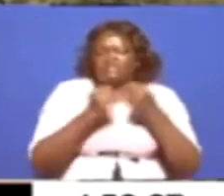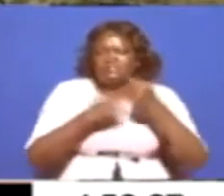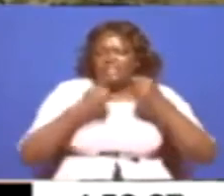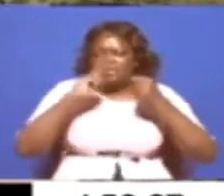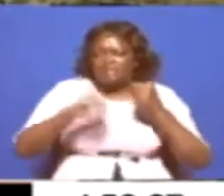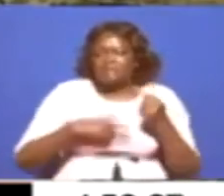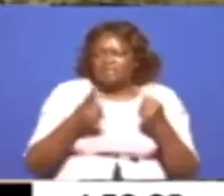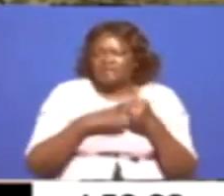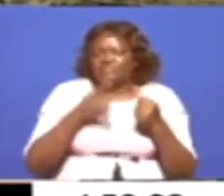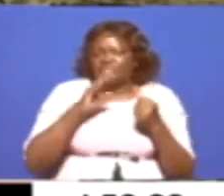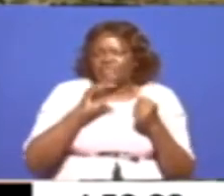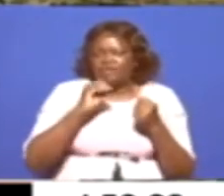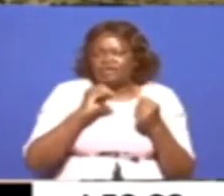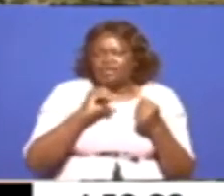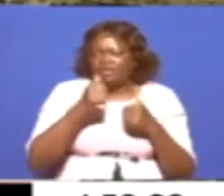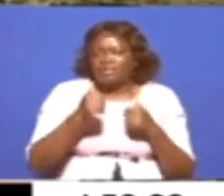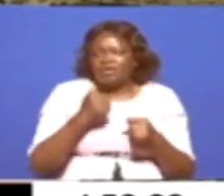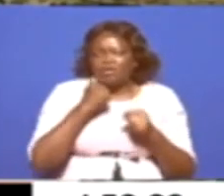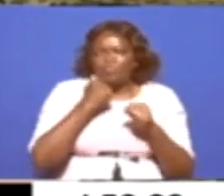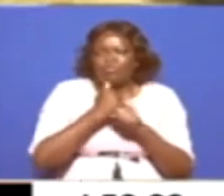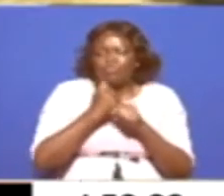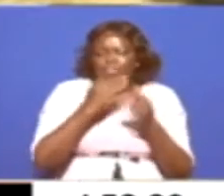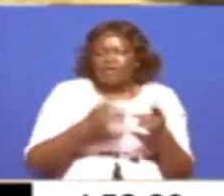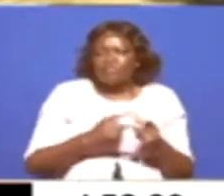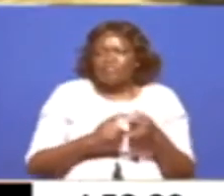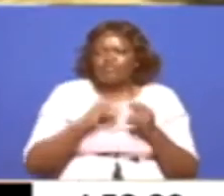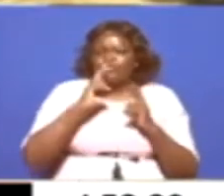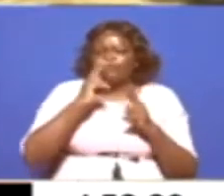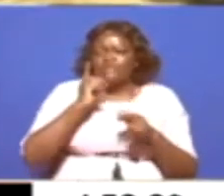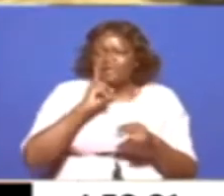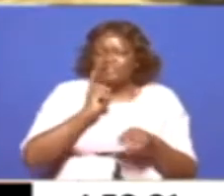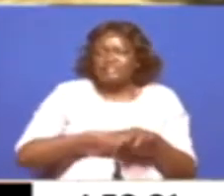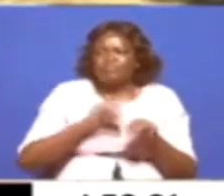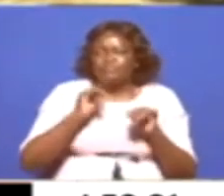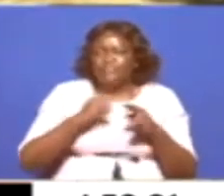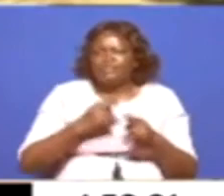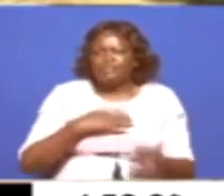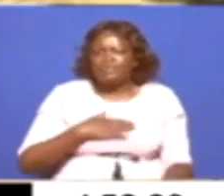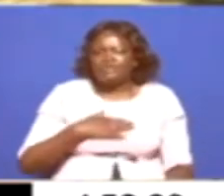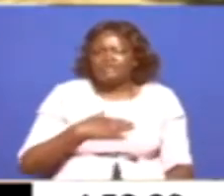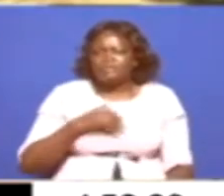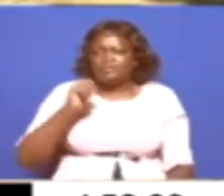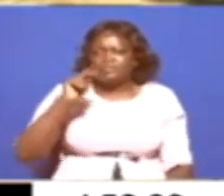16,700 other workers. Reporting for Lunchtime News, I am Teresa Mutai.